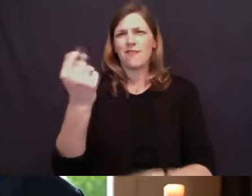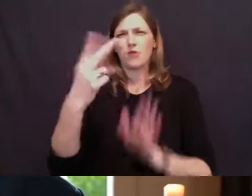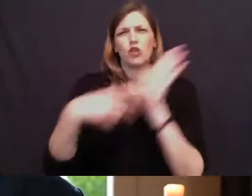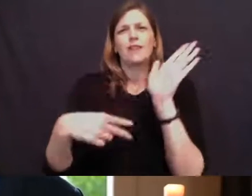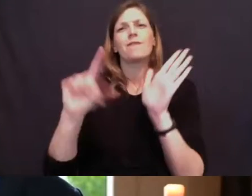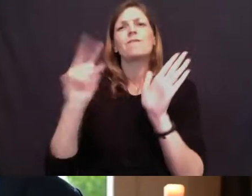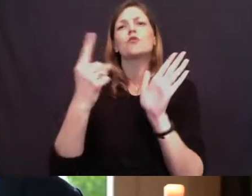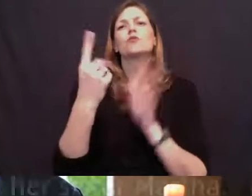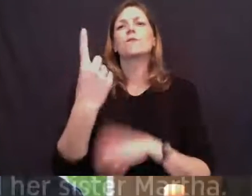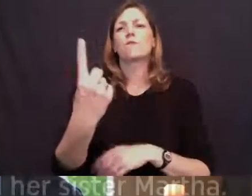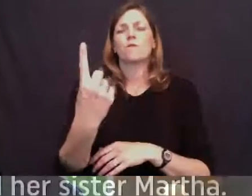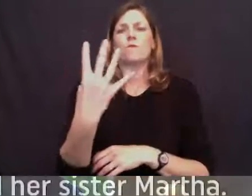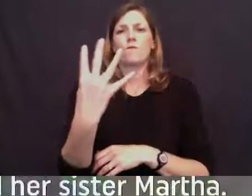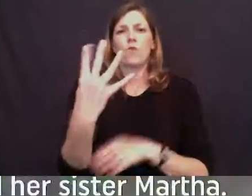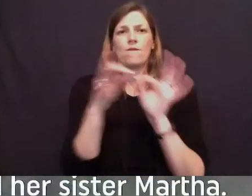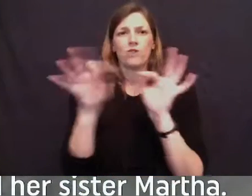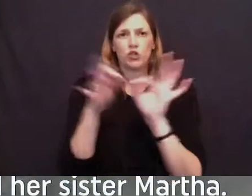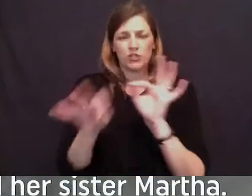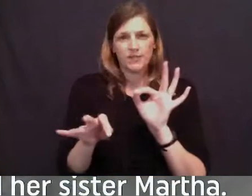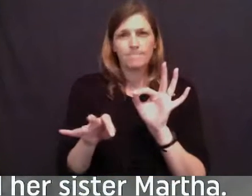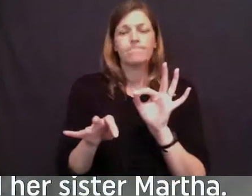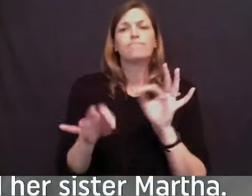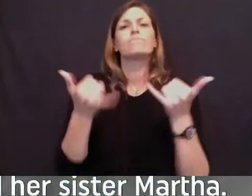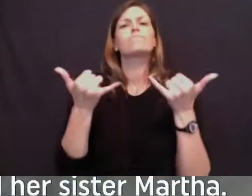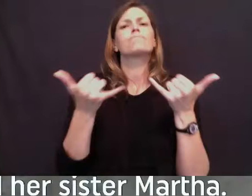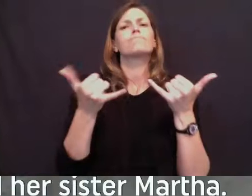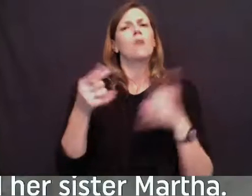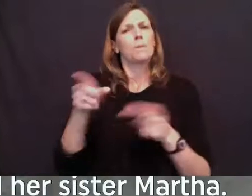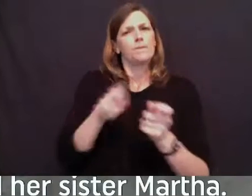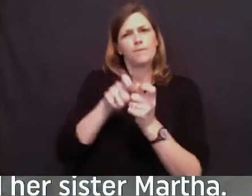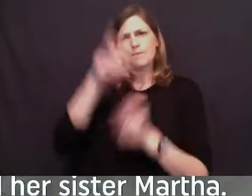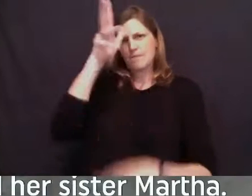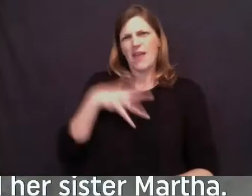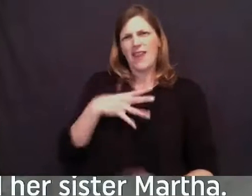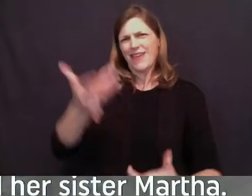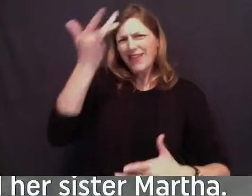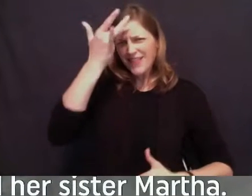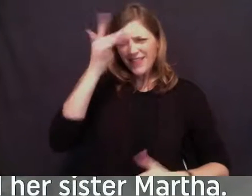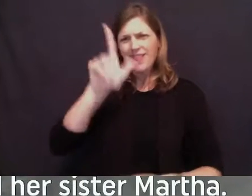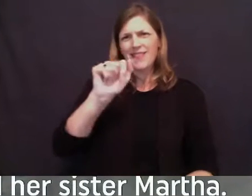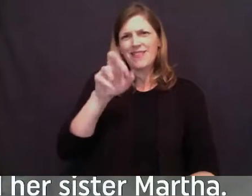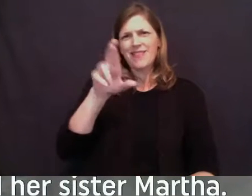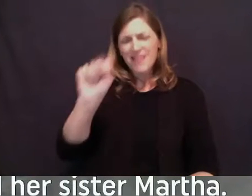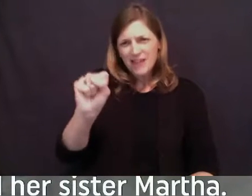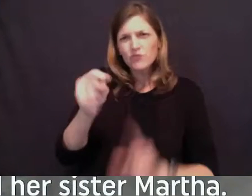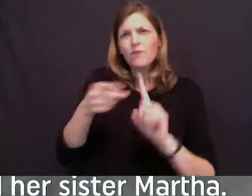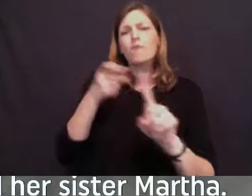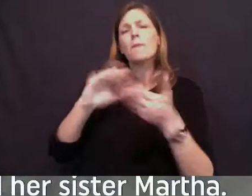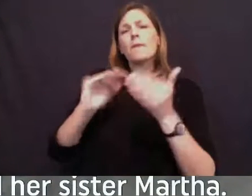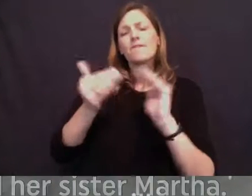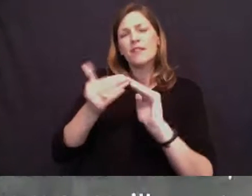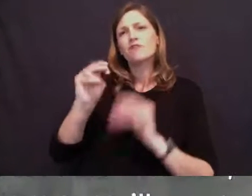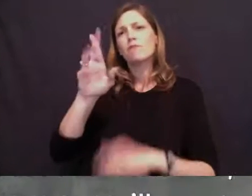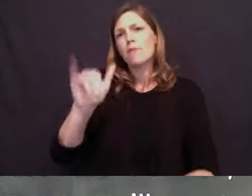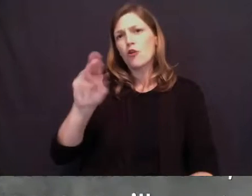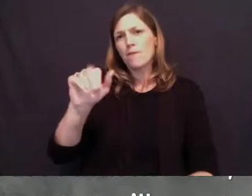four verses. Now a certain man was ill, Lazarus of Bethany, from the village of Mary and her sister Martha. It was Mary